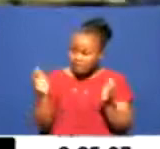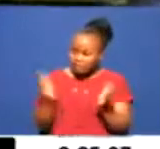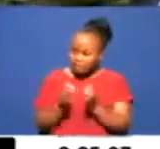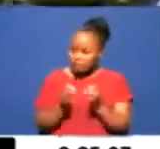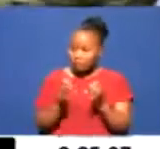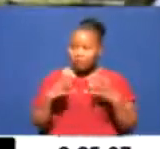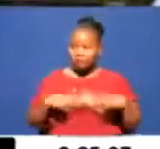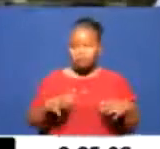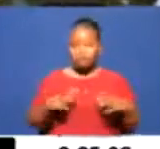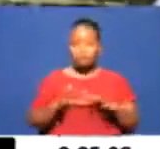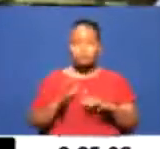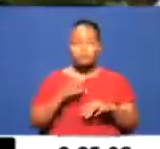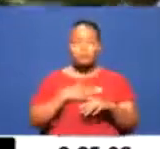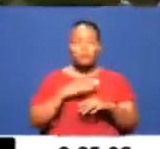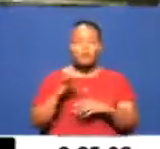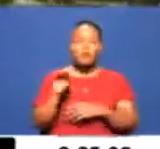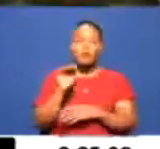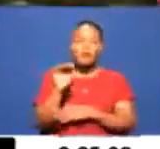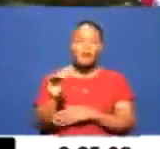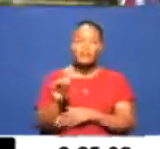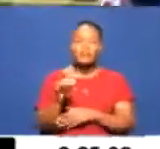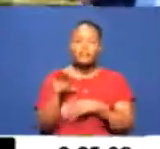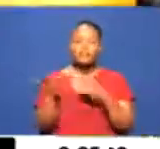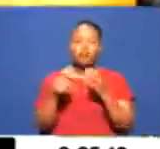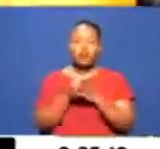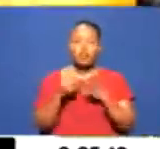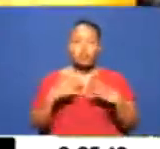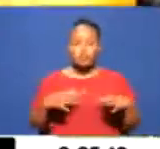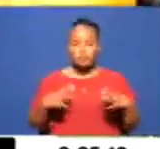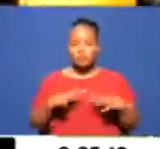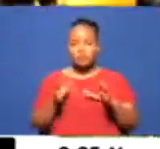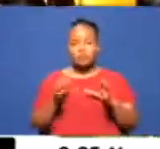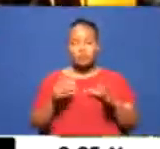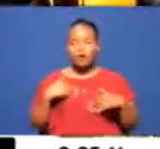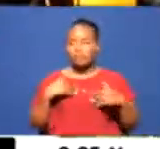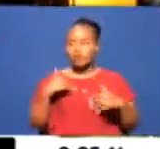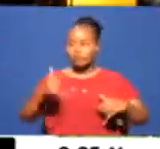kutufungulia ili watu wapate space ya kuporodika.